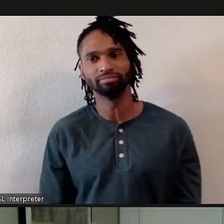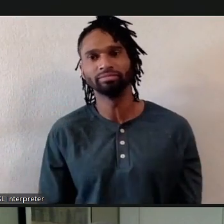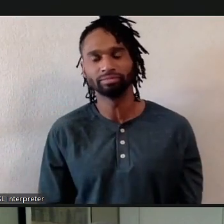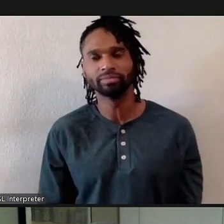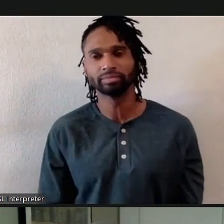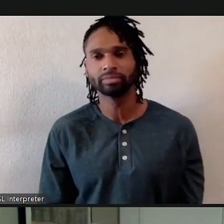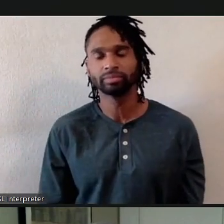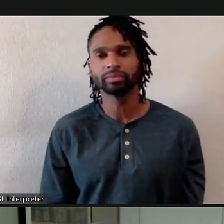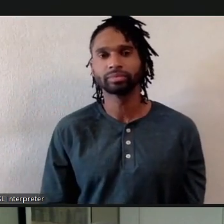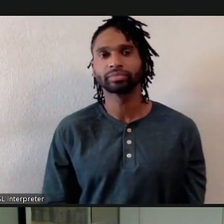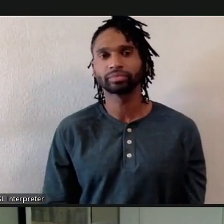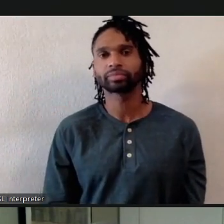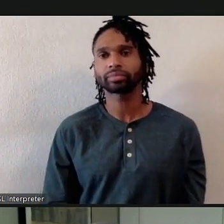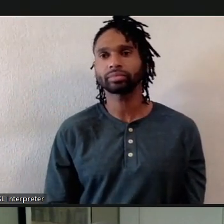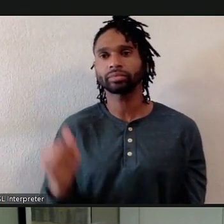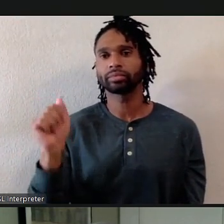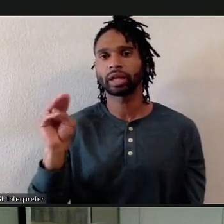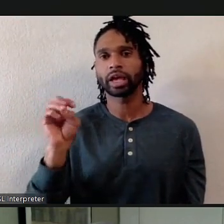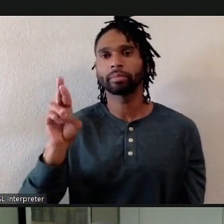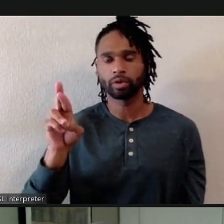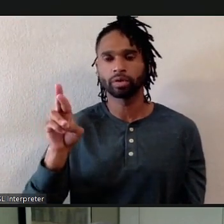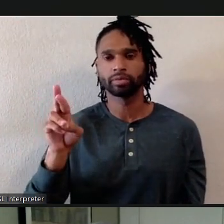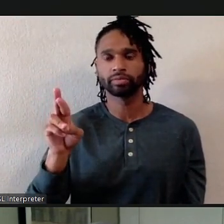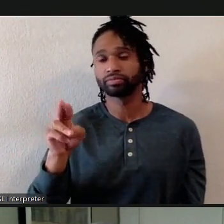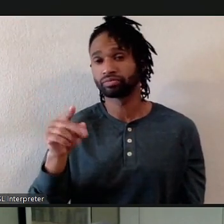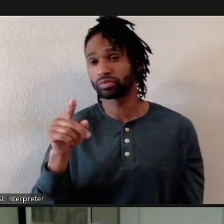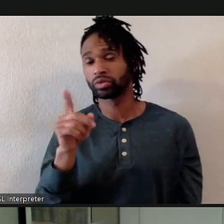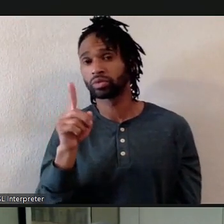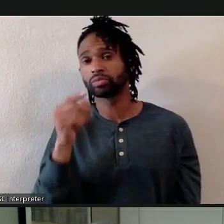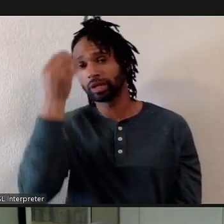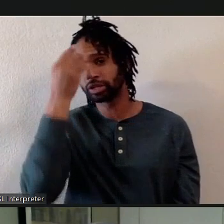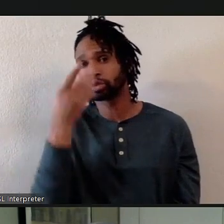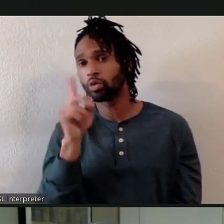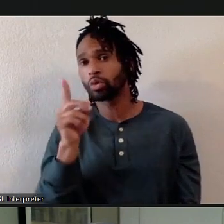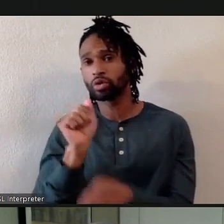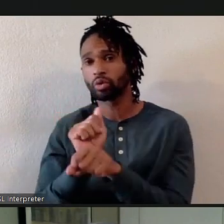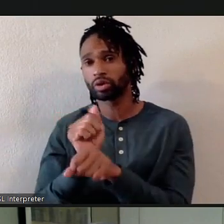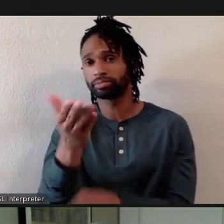Great, thank you. Amber, we're going to take it to you, and if you could say which outlet that you are with.